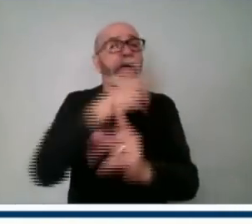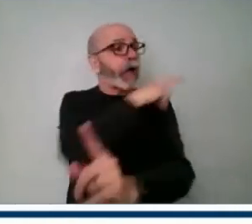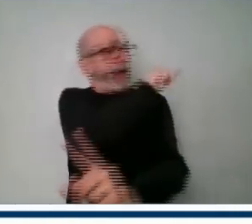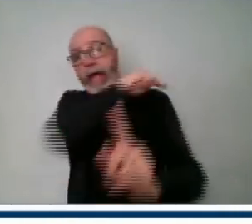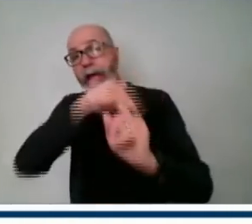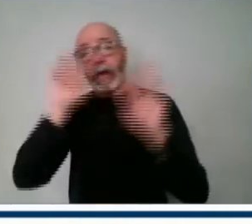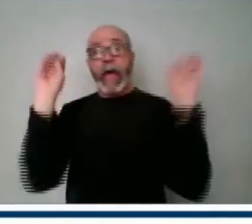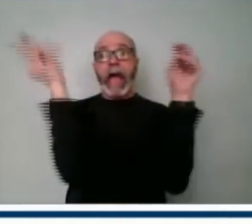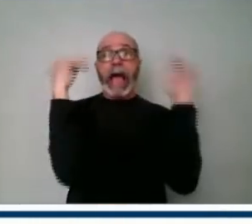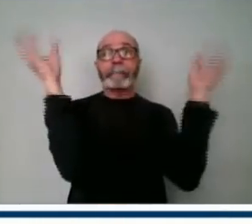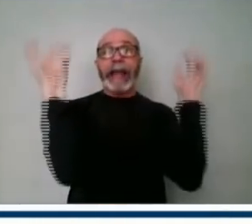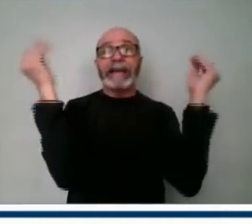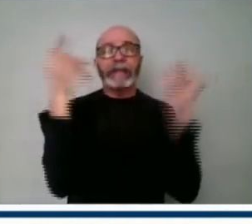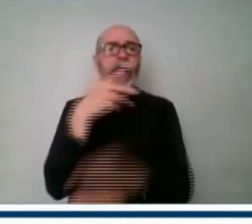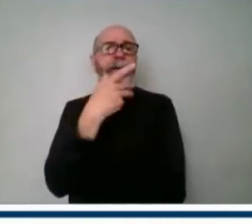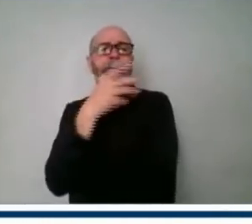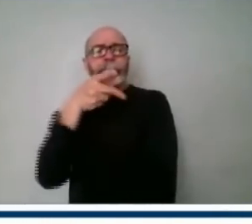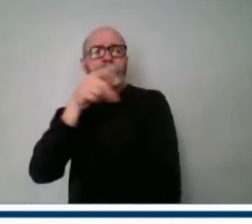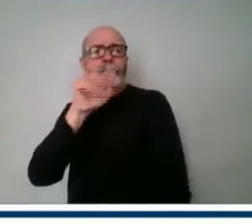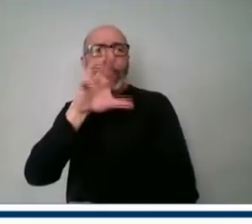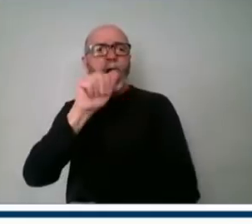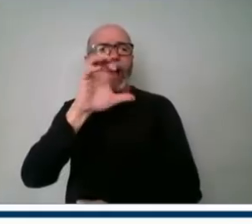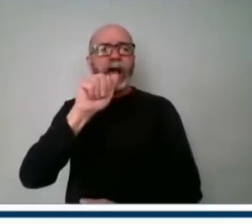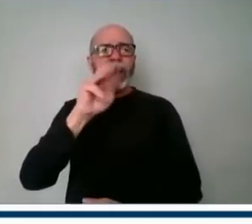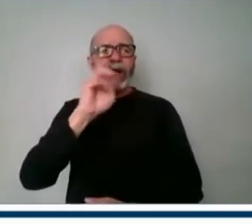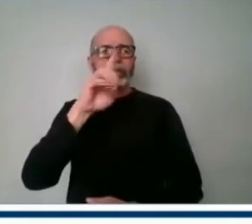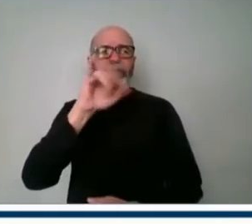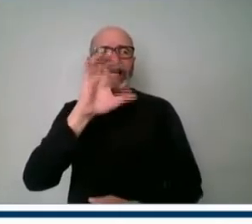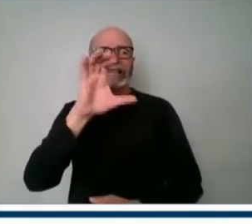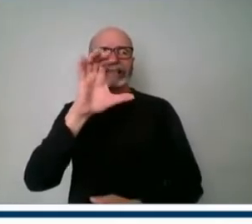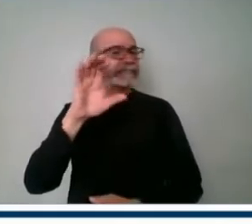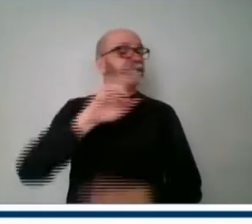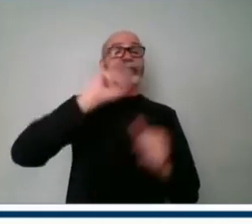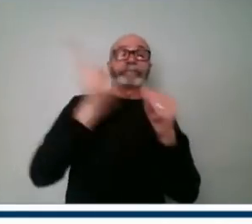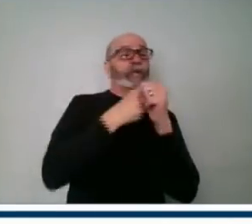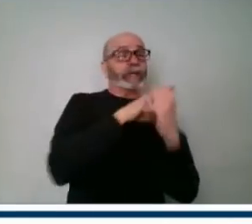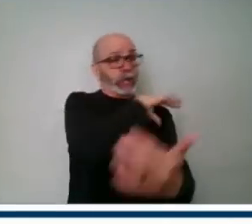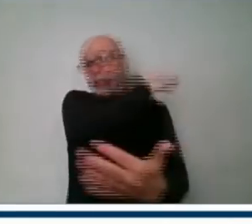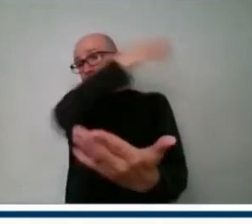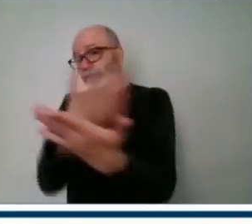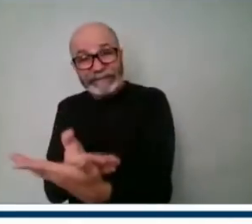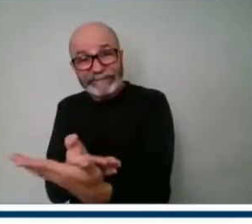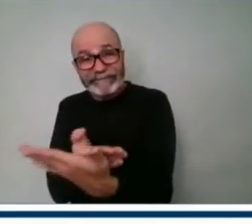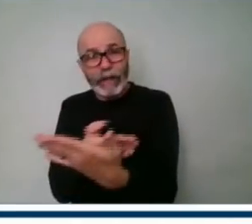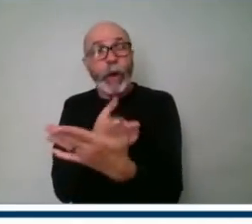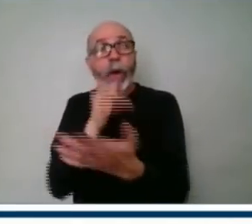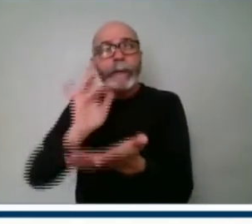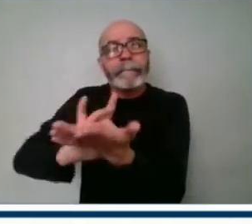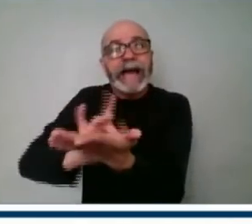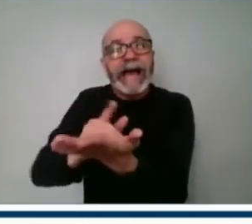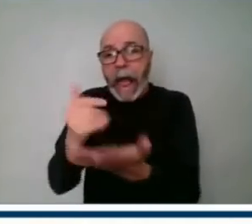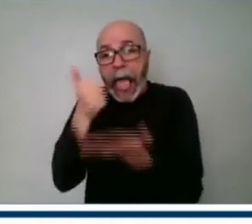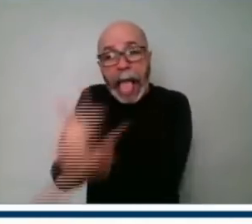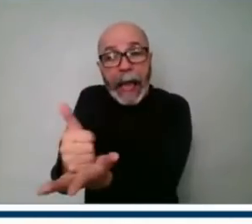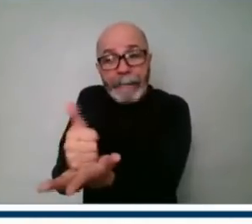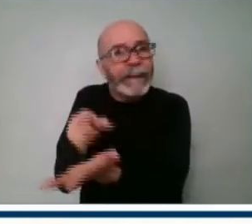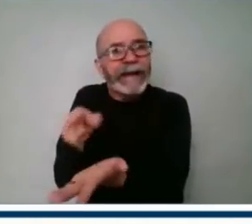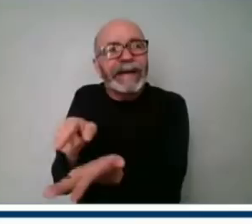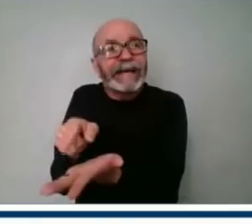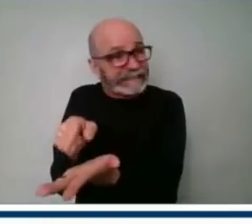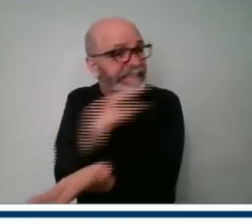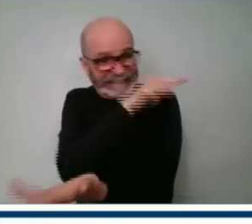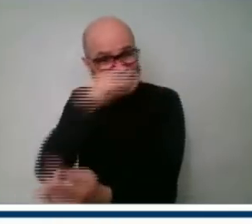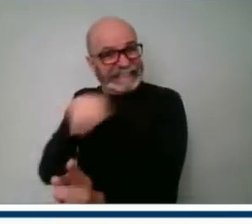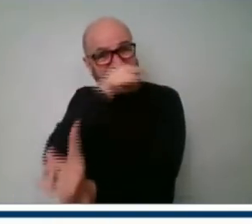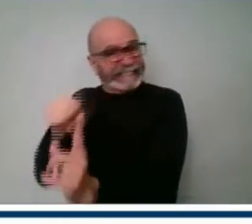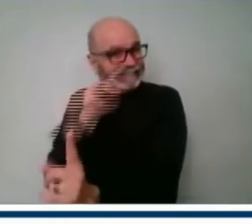medical event. So we've made the decision that all our emergency first responders who have the potential to be first on scene for a medical event,